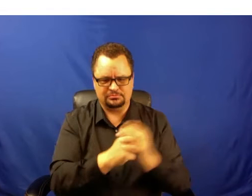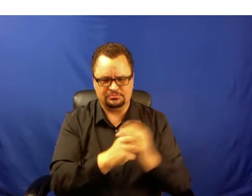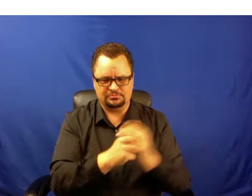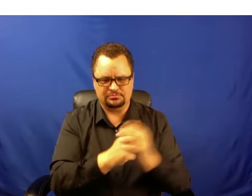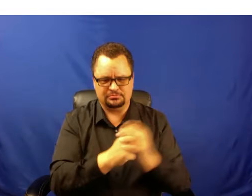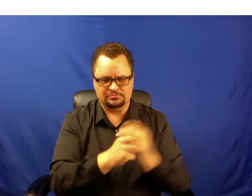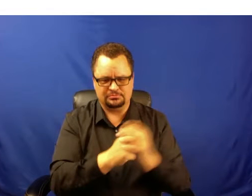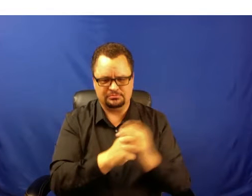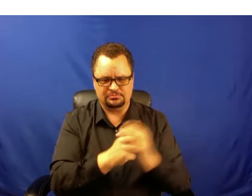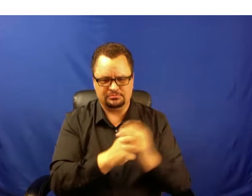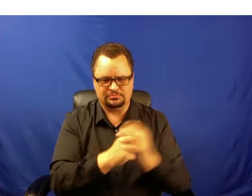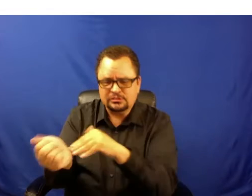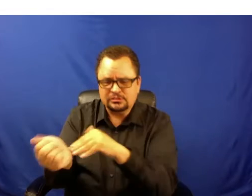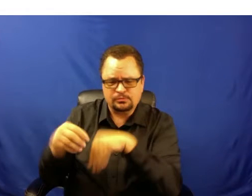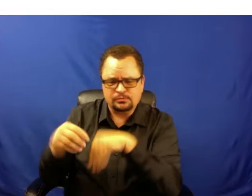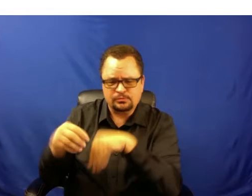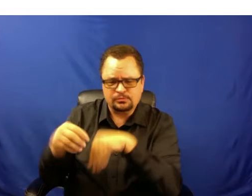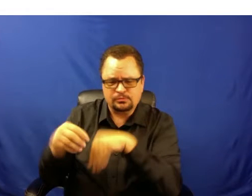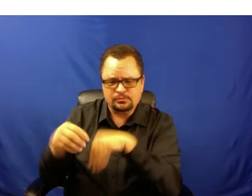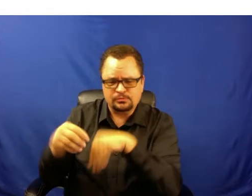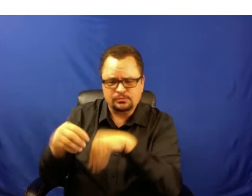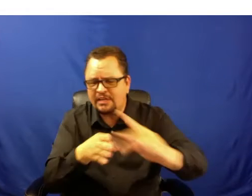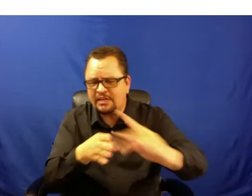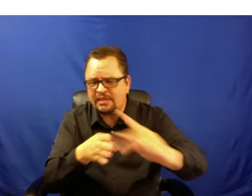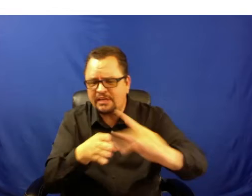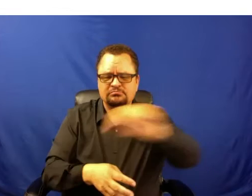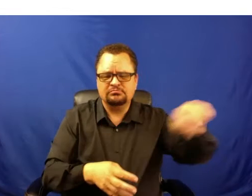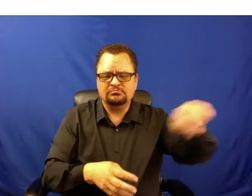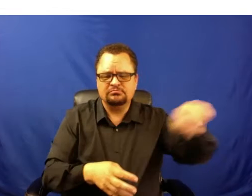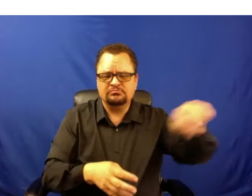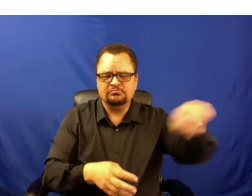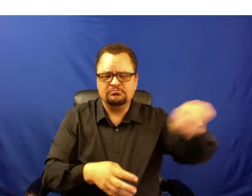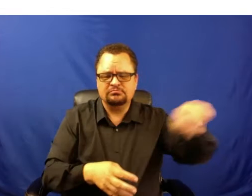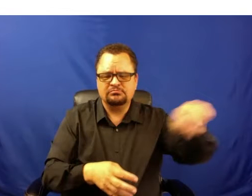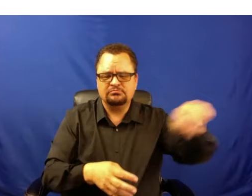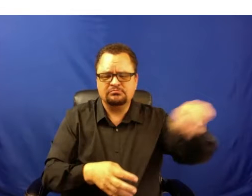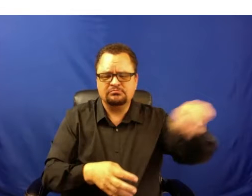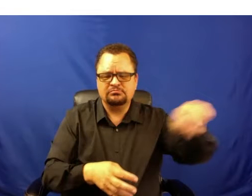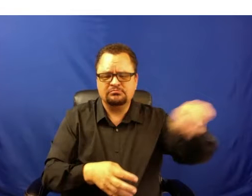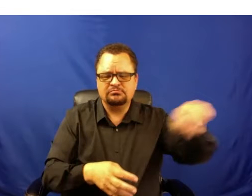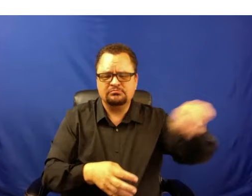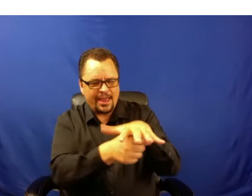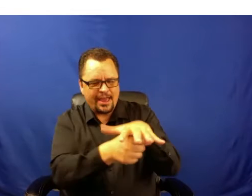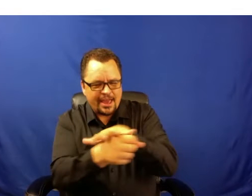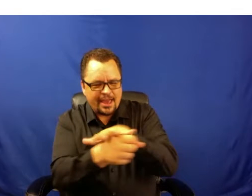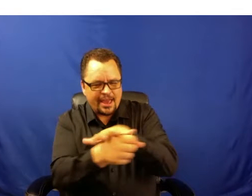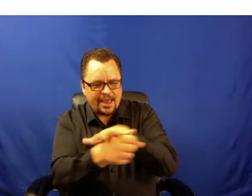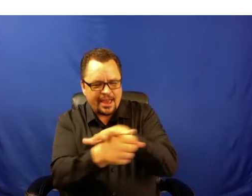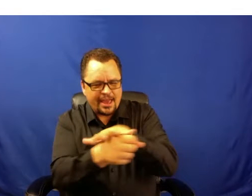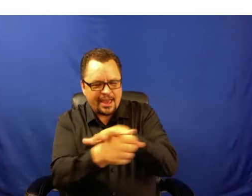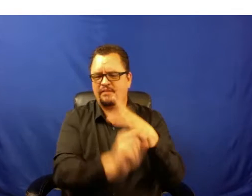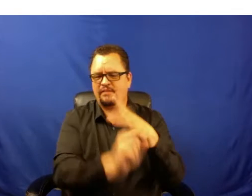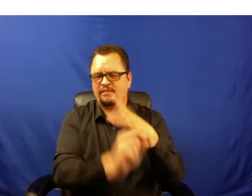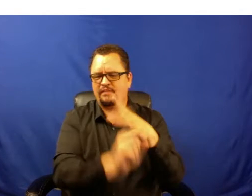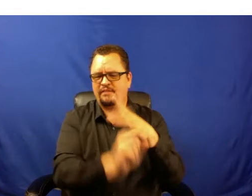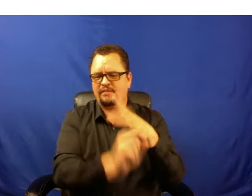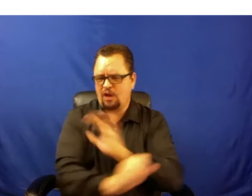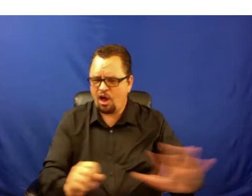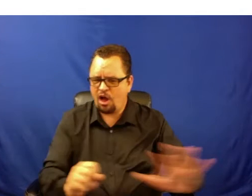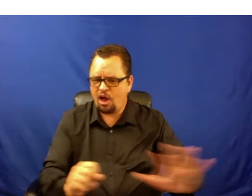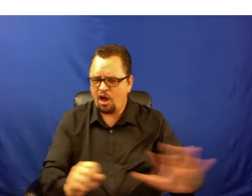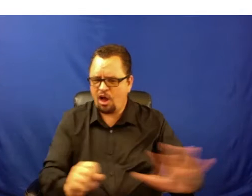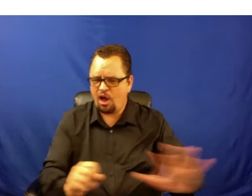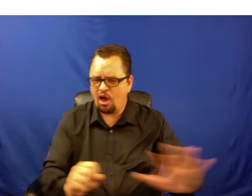about 100 locations offering COVID vaccines throughout El Paso County. We have 2 high-volume community-based sites through both the